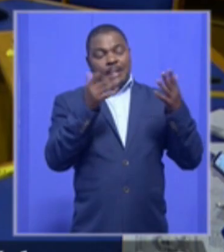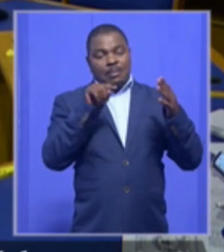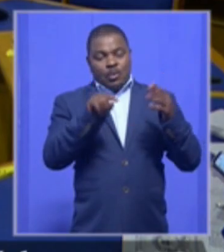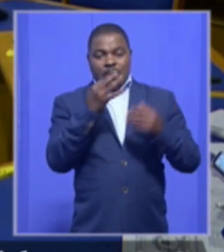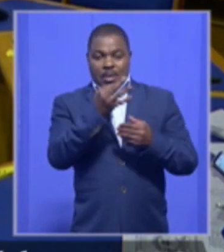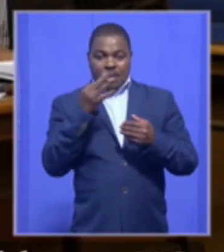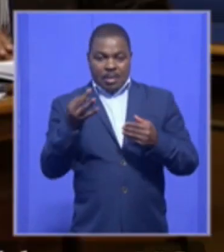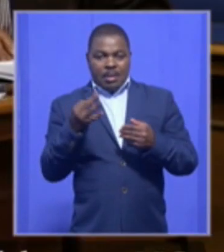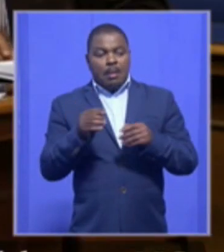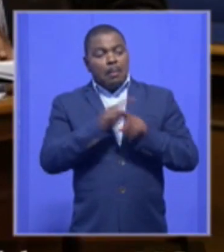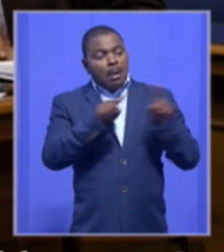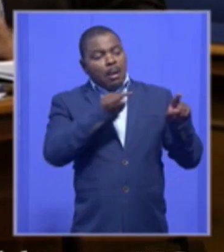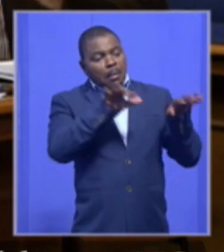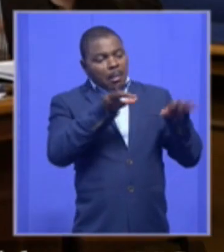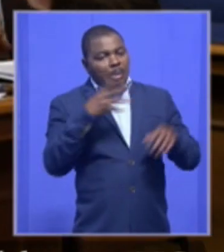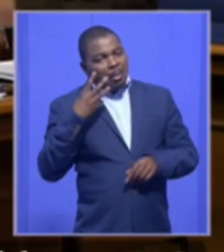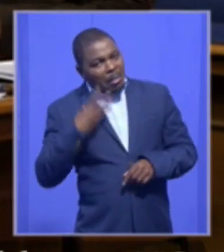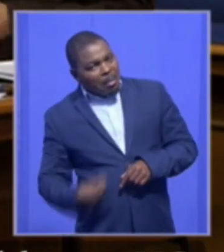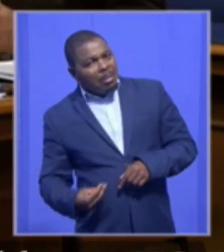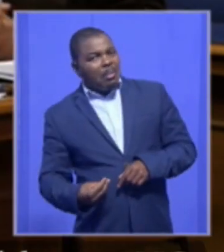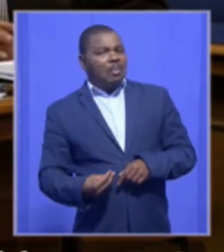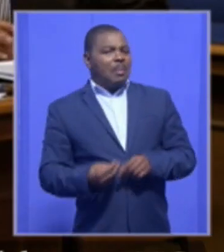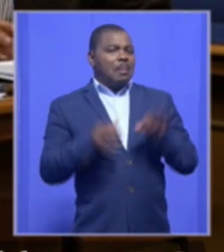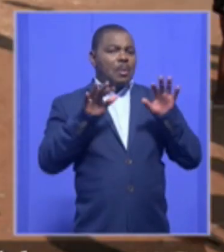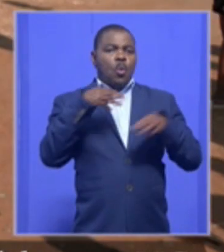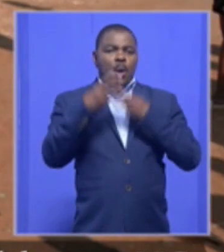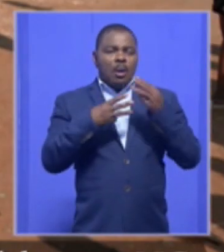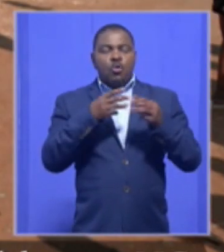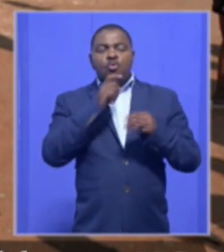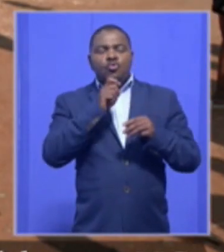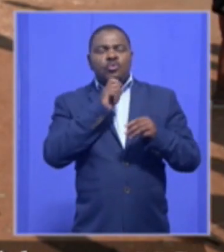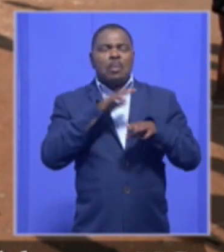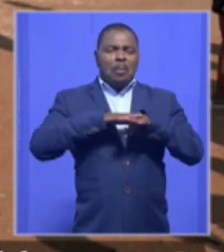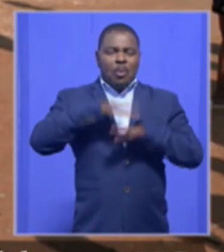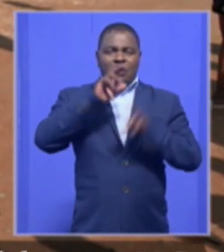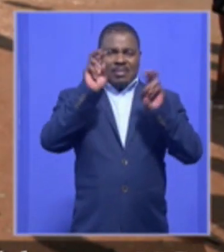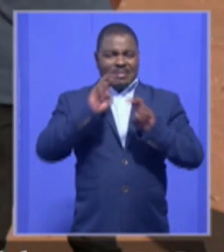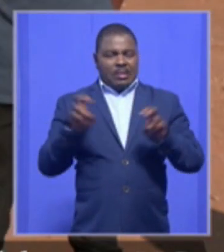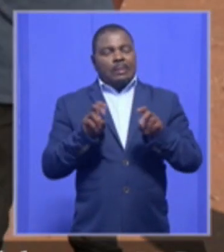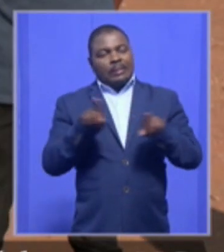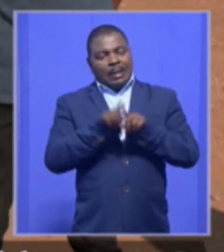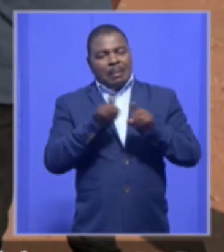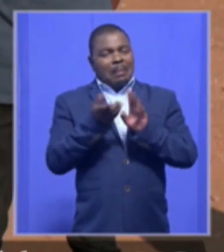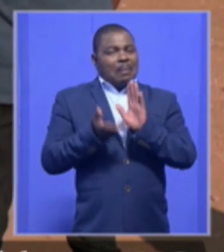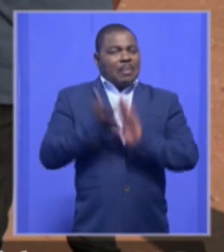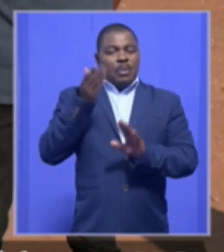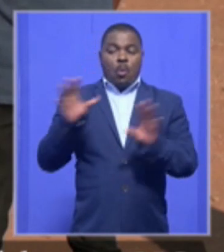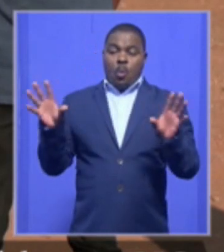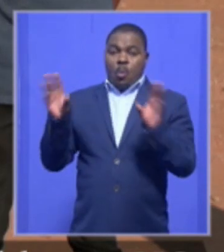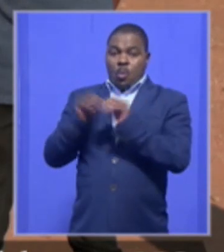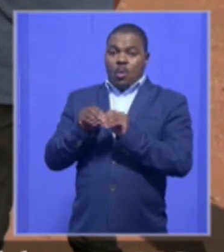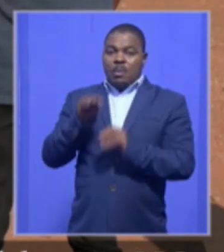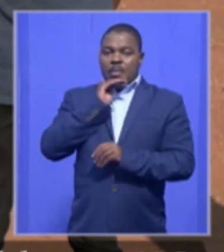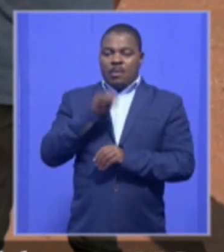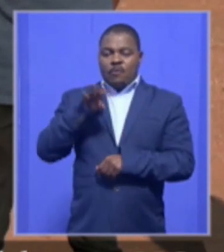baahi ba sa kgoneng le baahi ba sebedisang motlakase haholo. Ka kakaretso, theko ya motlakase ile ya nyollwa ka diperesente